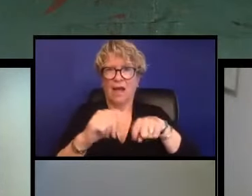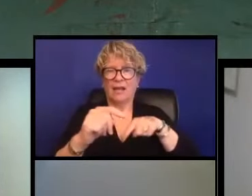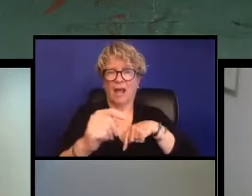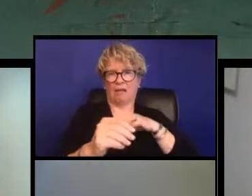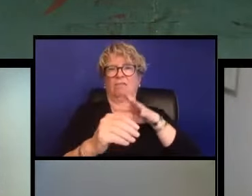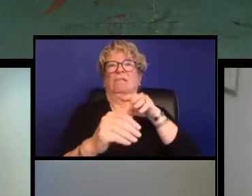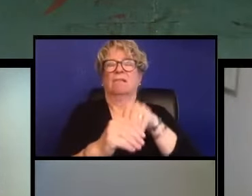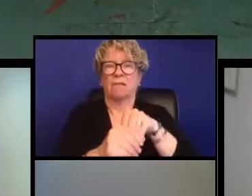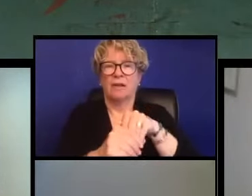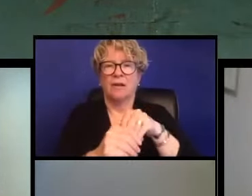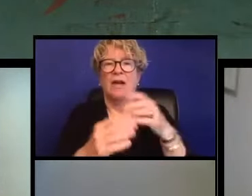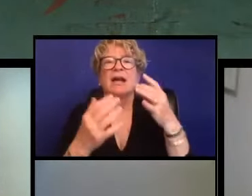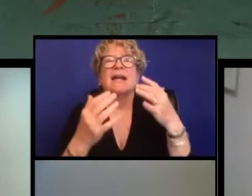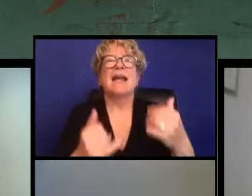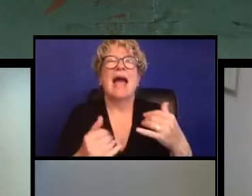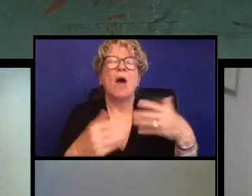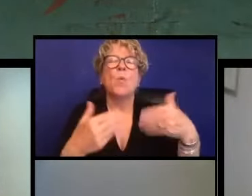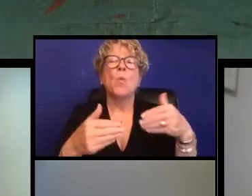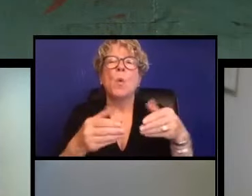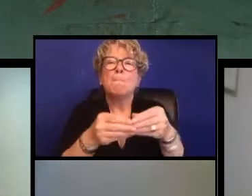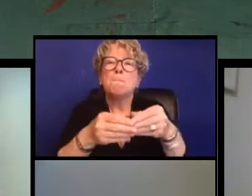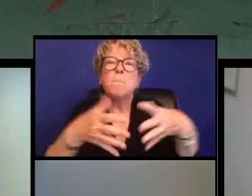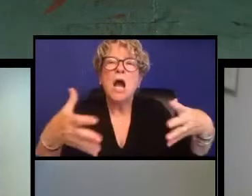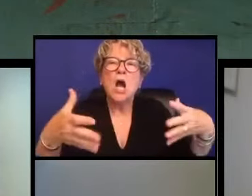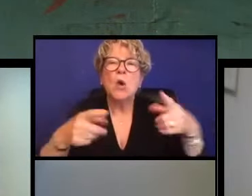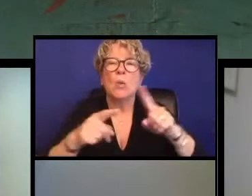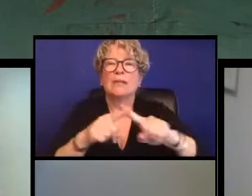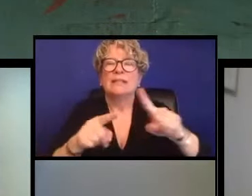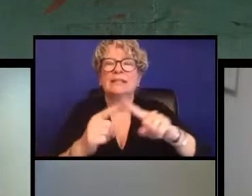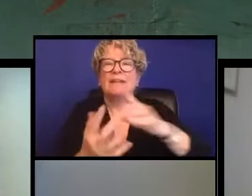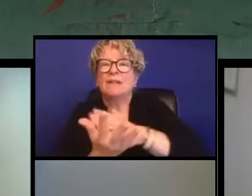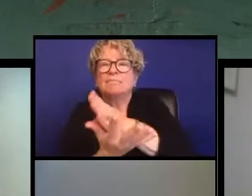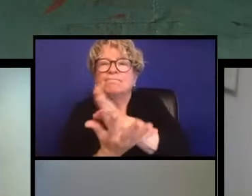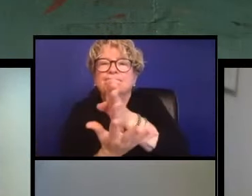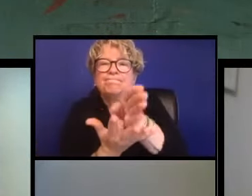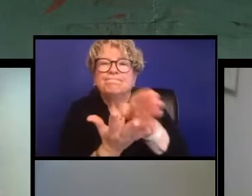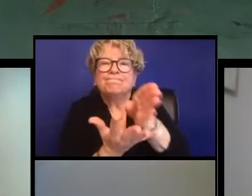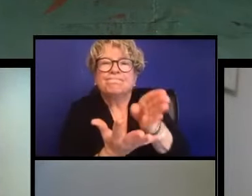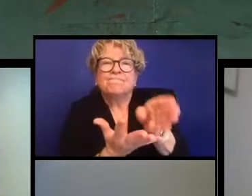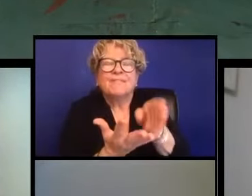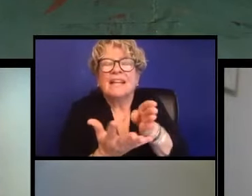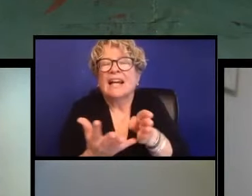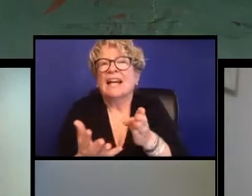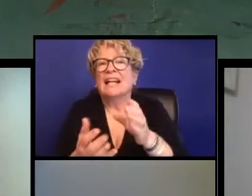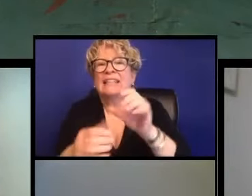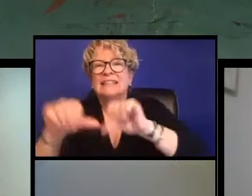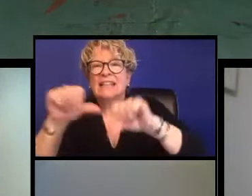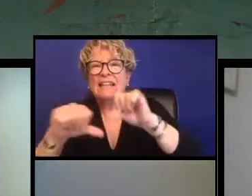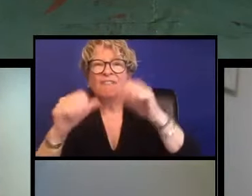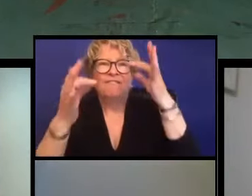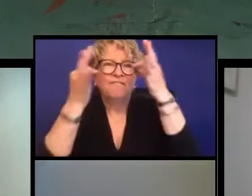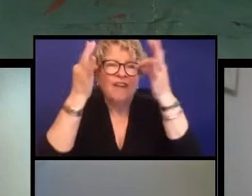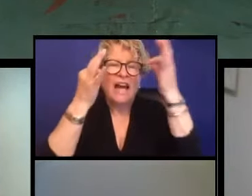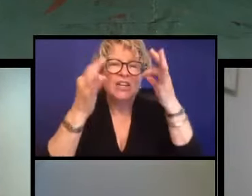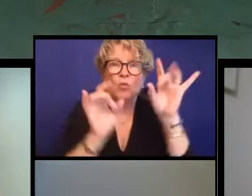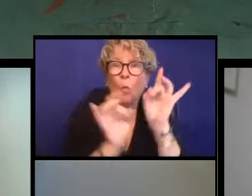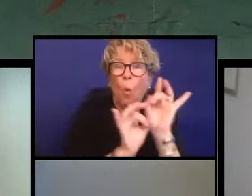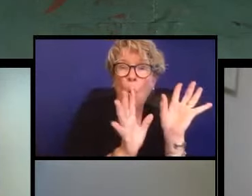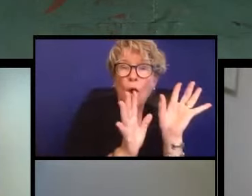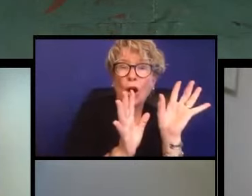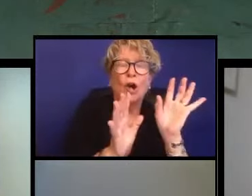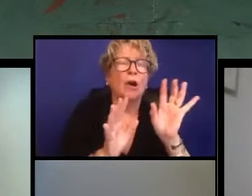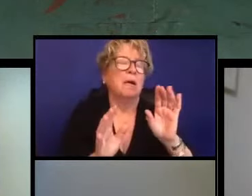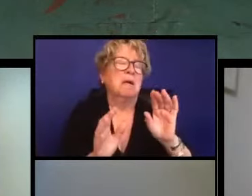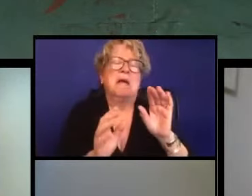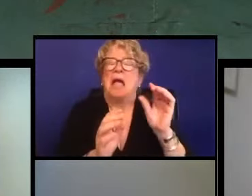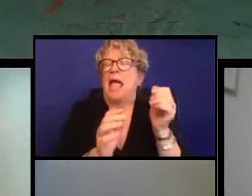more and more markets coming up that are saying, no, science fiction, fantasy, horror, this stuff is for everybody. And I think it's a great time to be